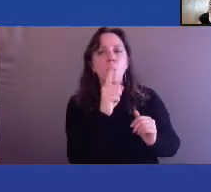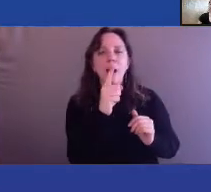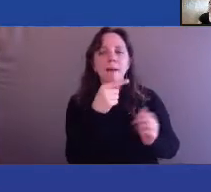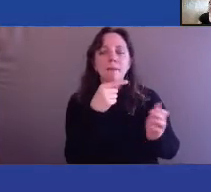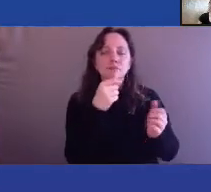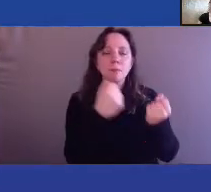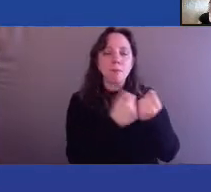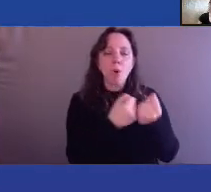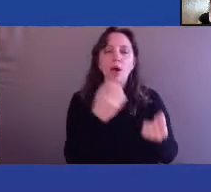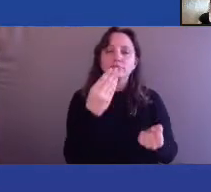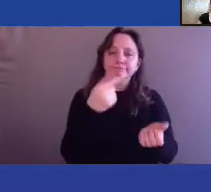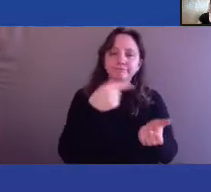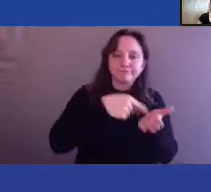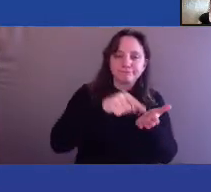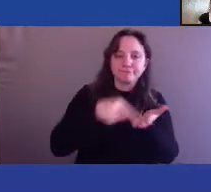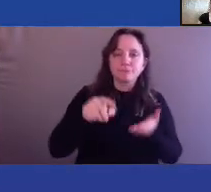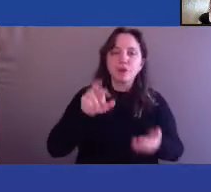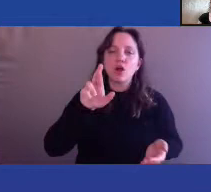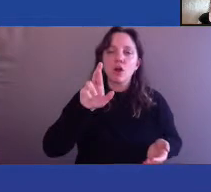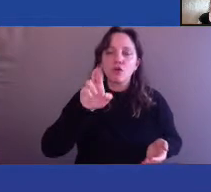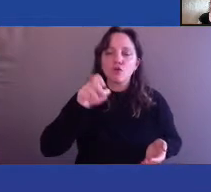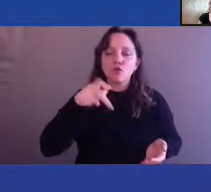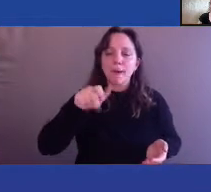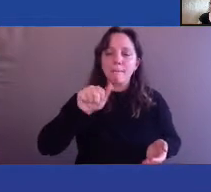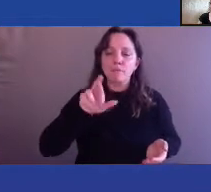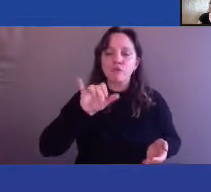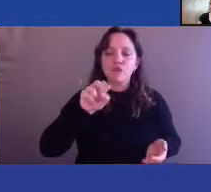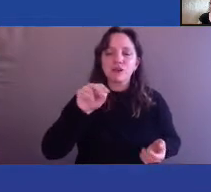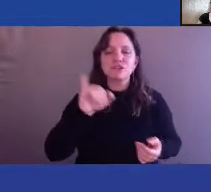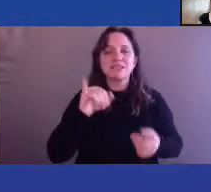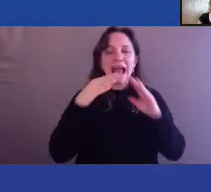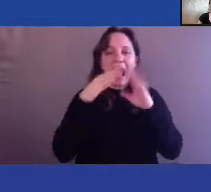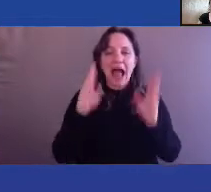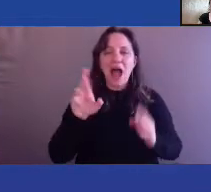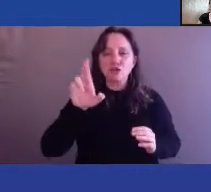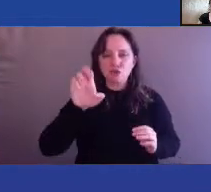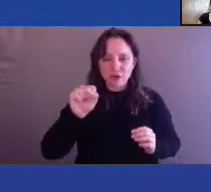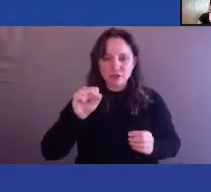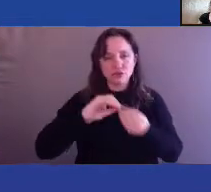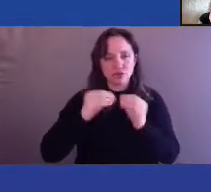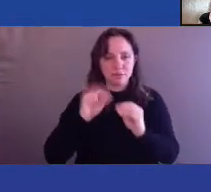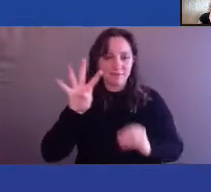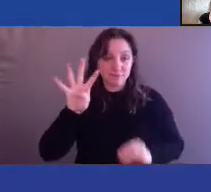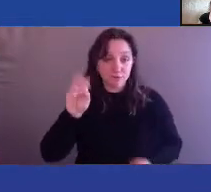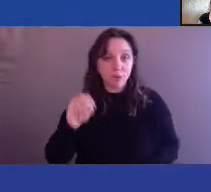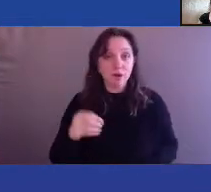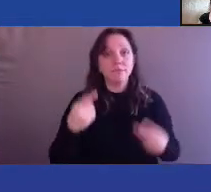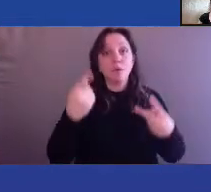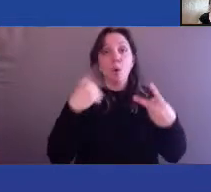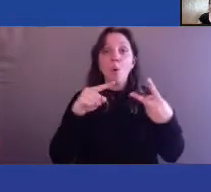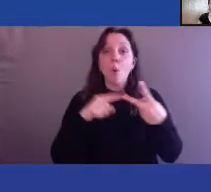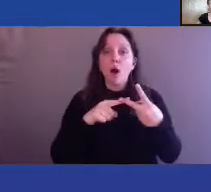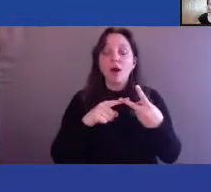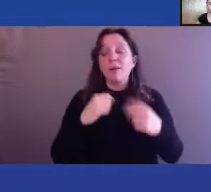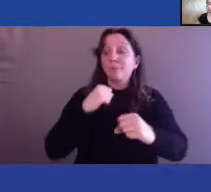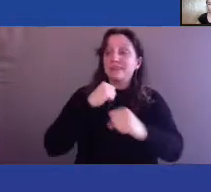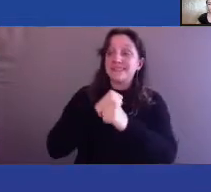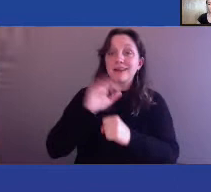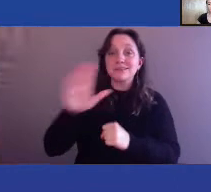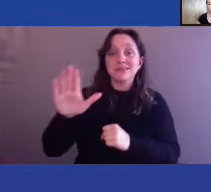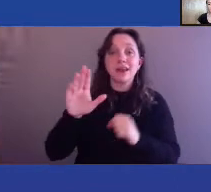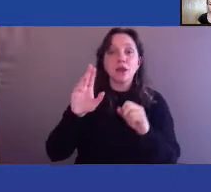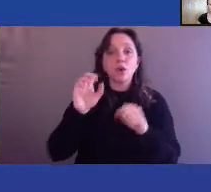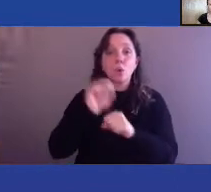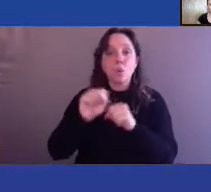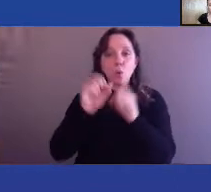reparations, like House Resolution 40, or protecting the workers' right to unionize, like in the PRO